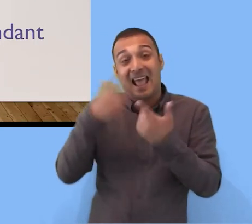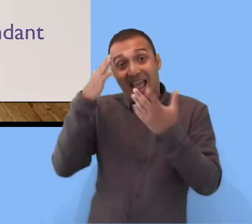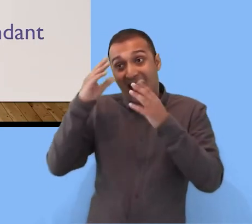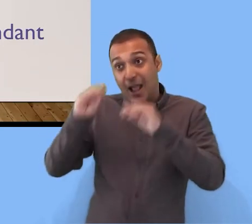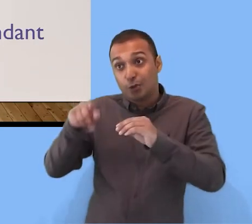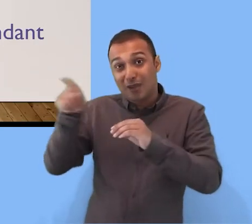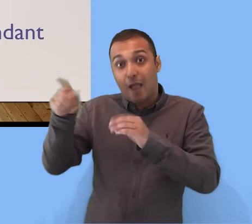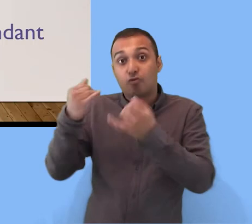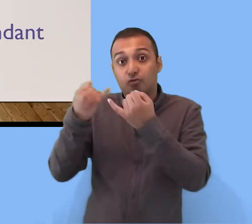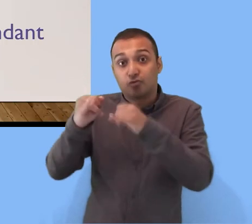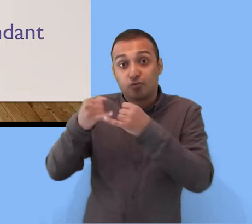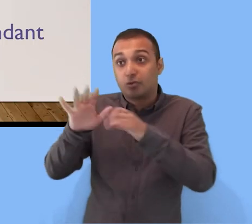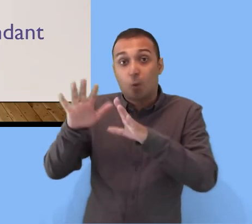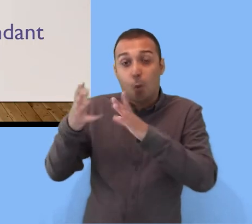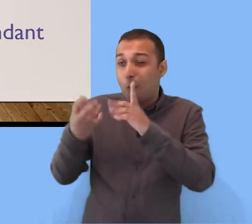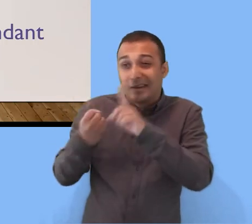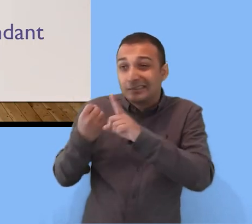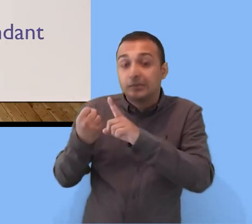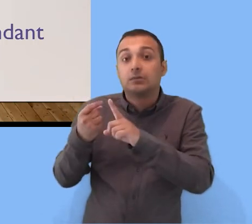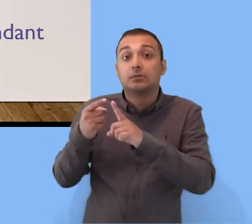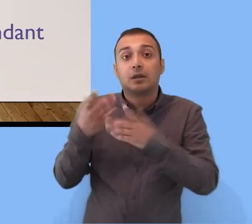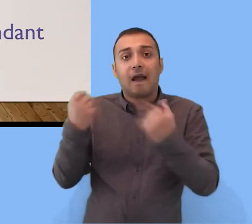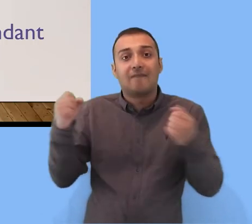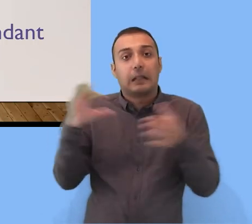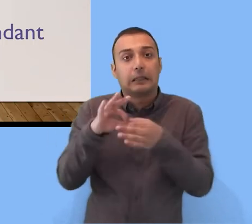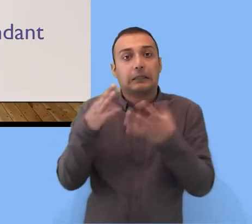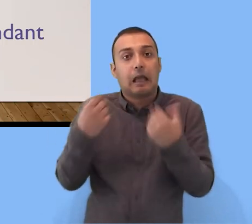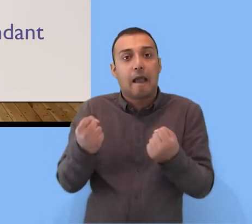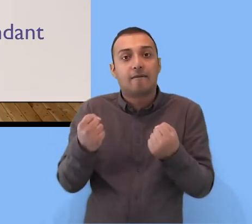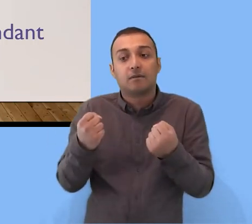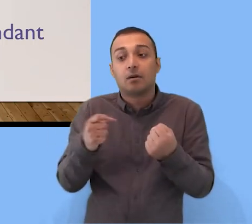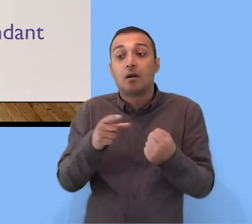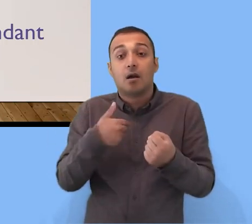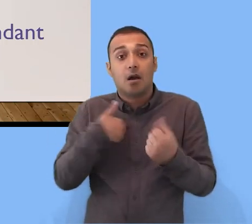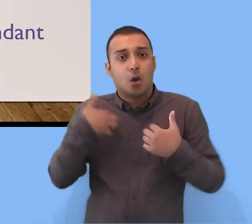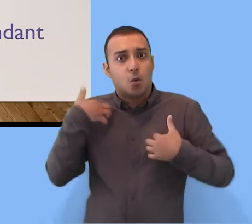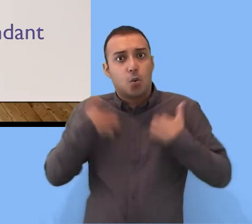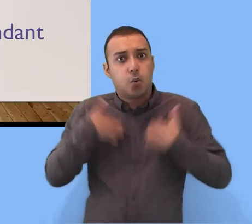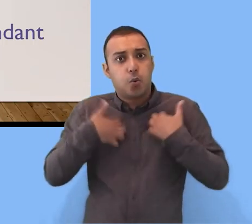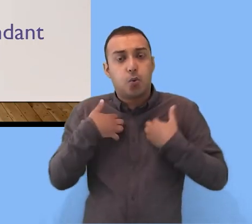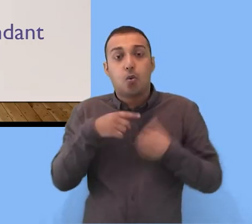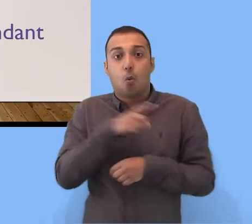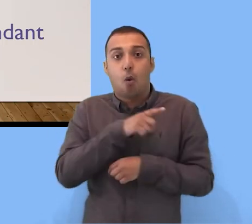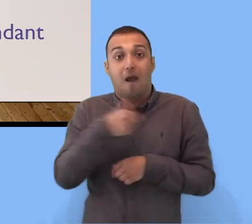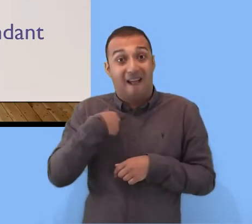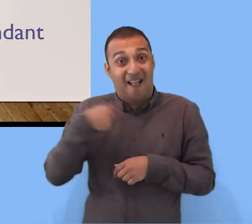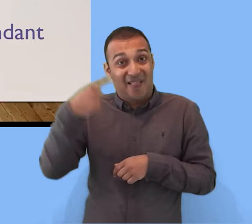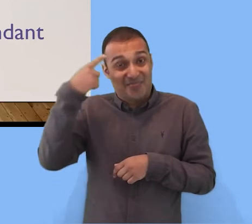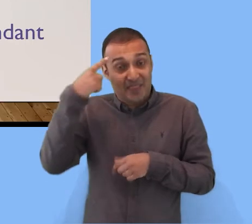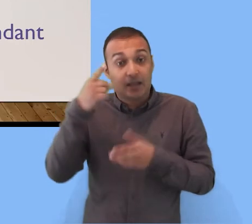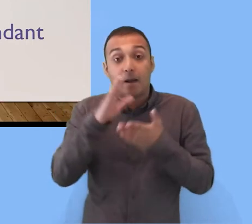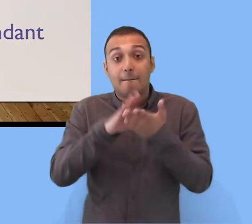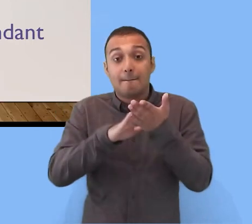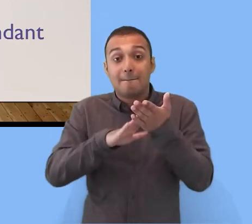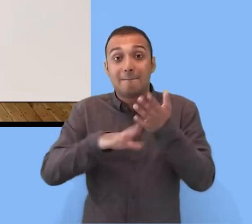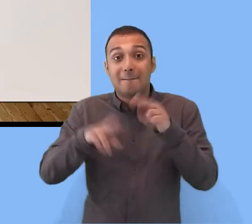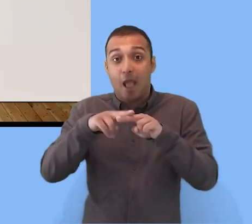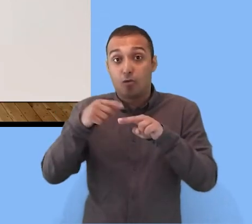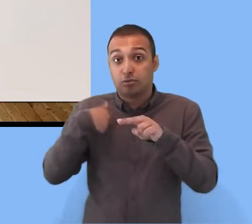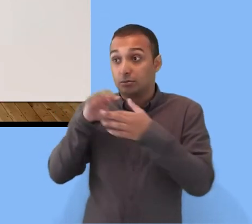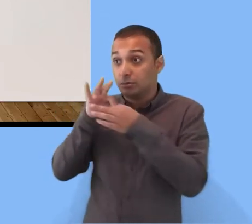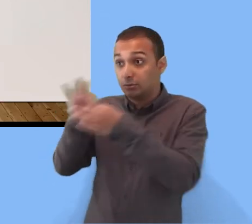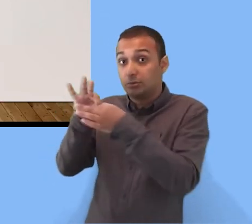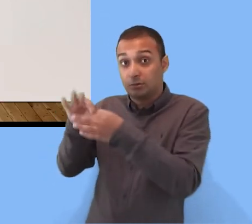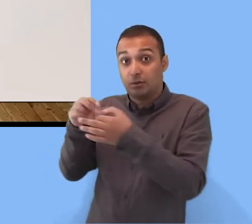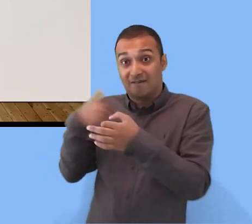And the reason I'm interested in this is because I think parental engagement can help mitigate some of those problems for